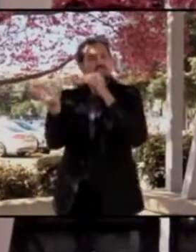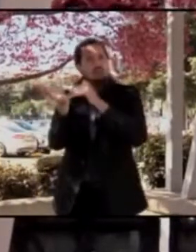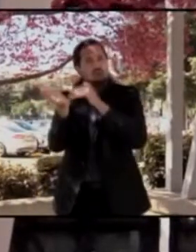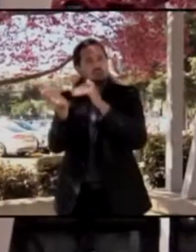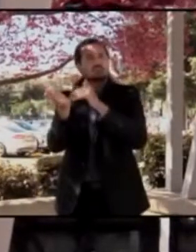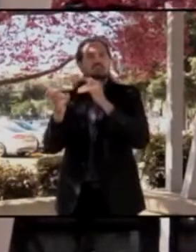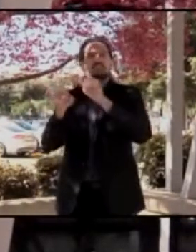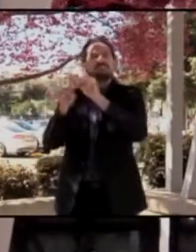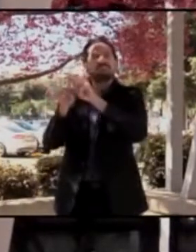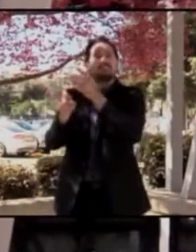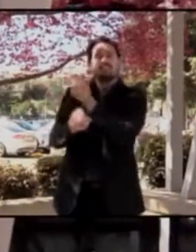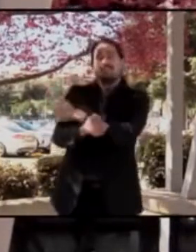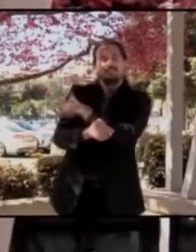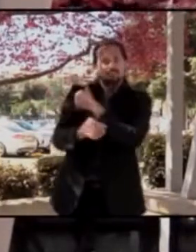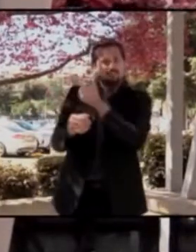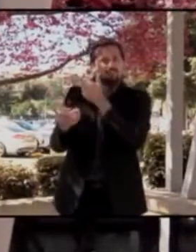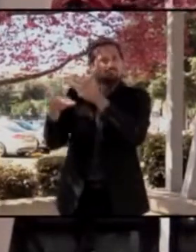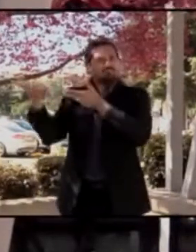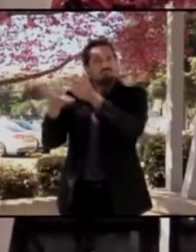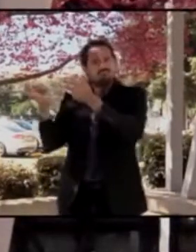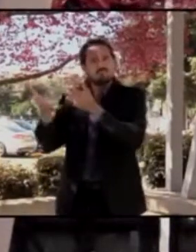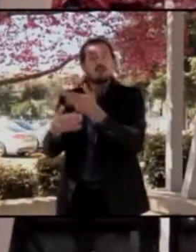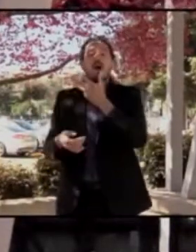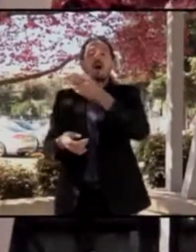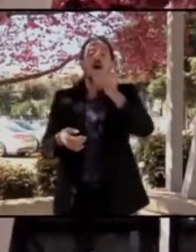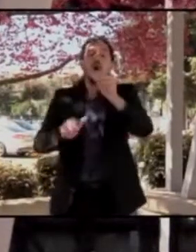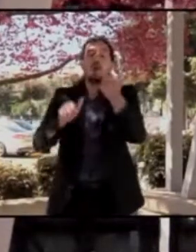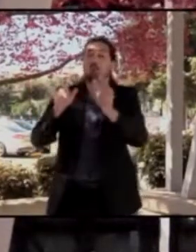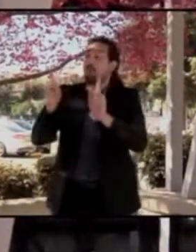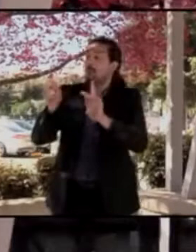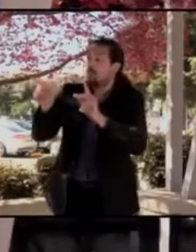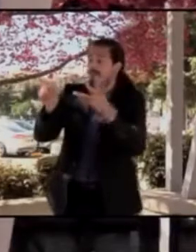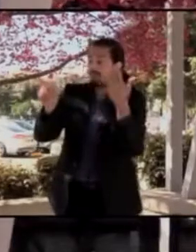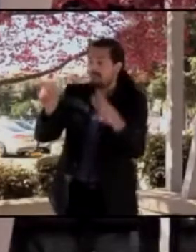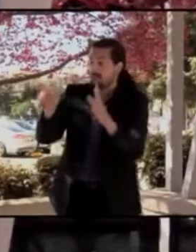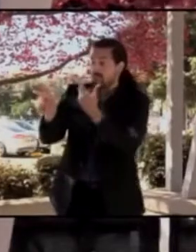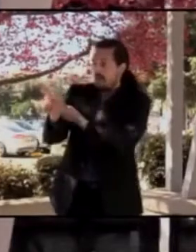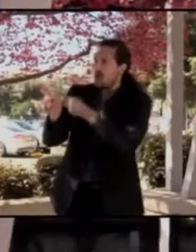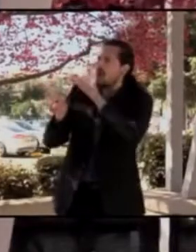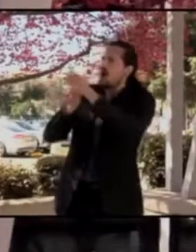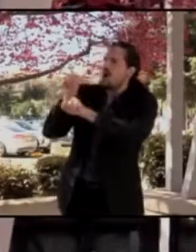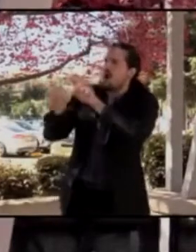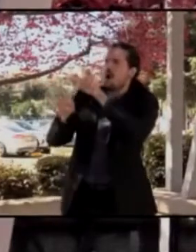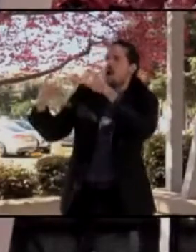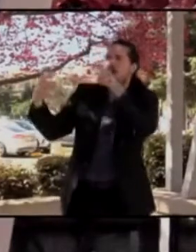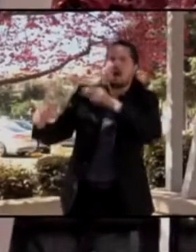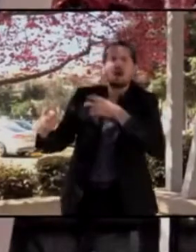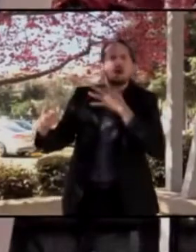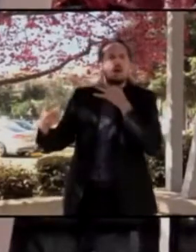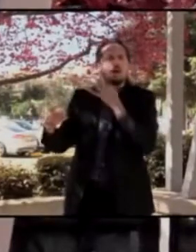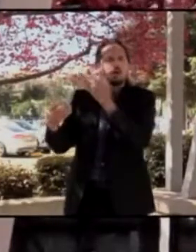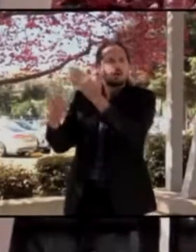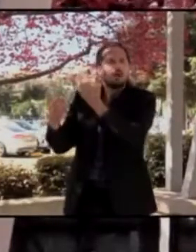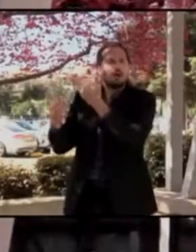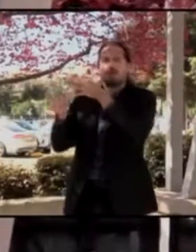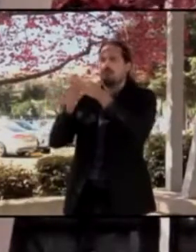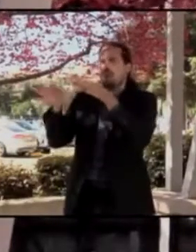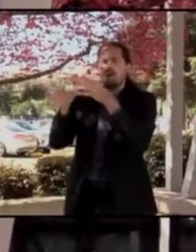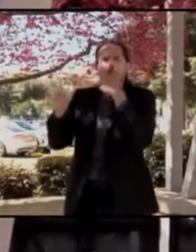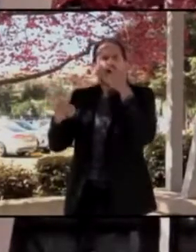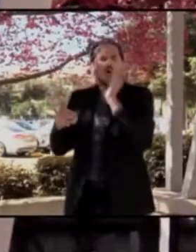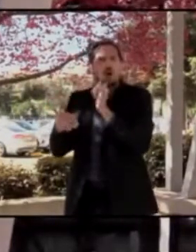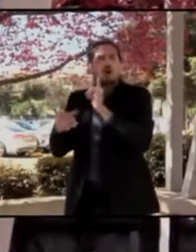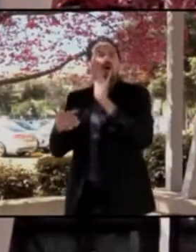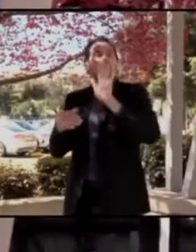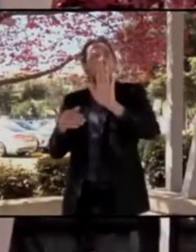already been vaccinated and see what their experience has been. Maybe it's a friend, a neighbor, or a family member. I can